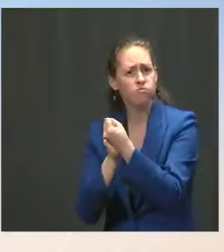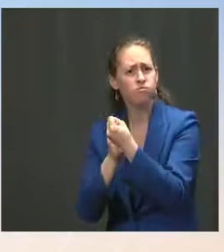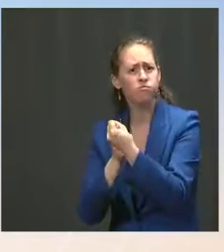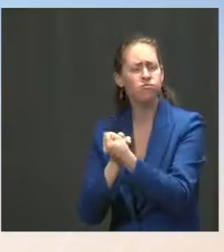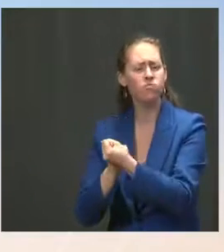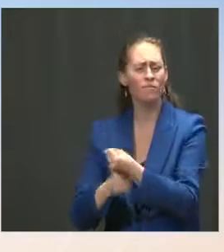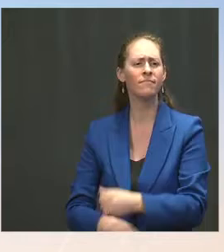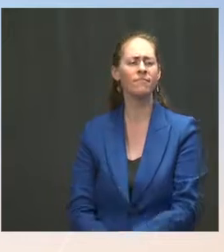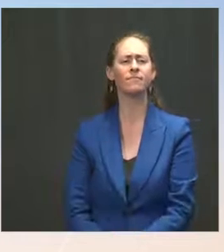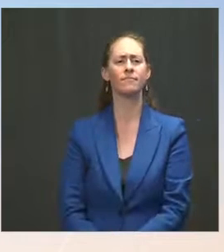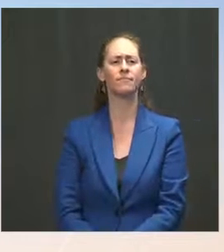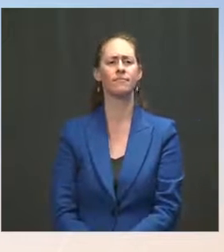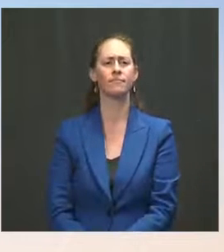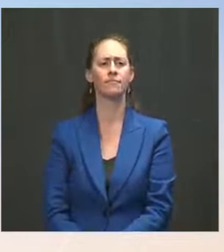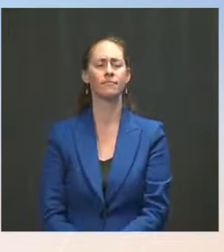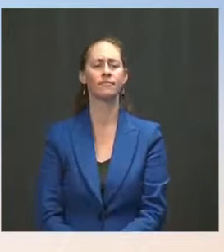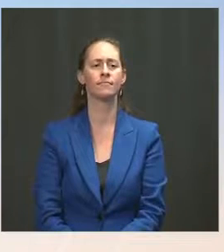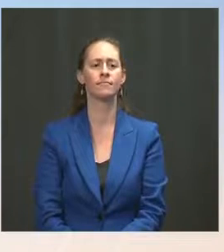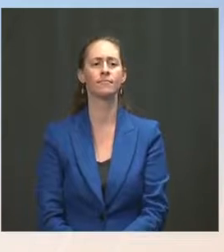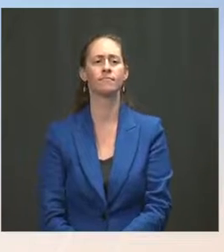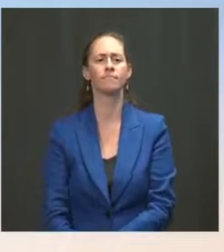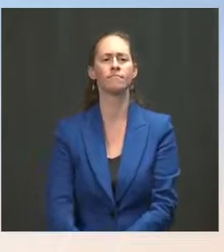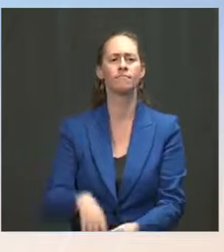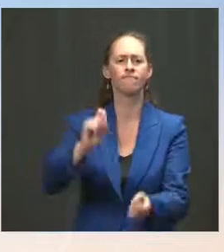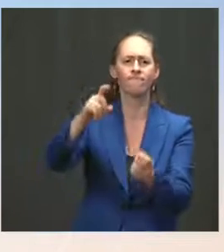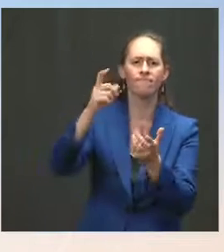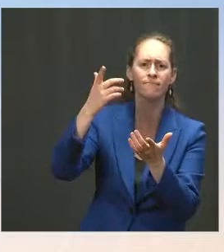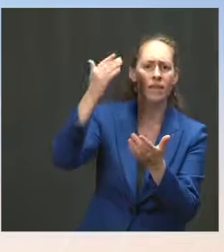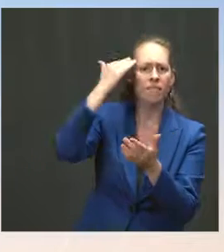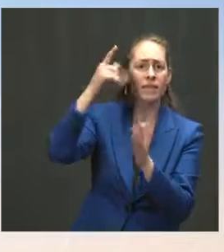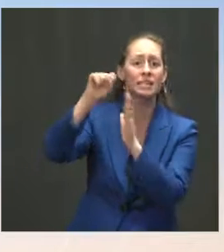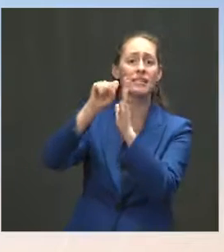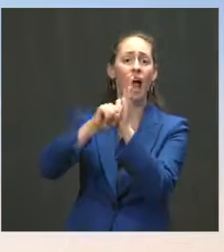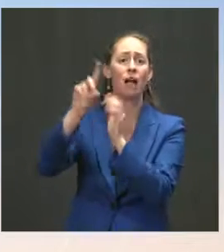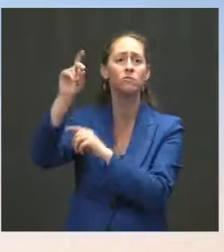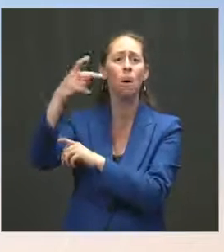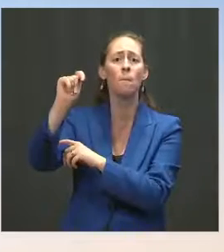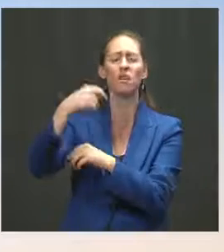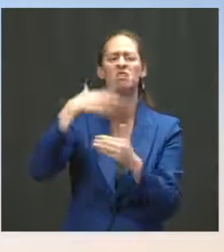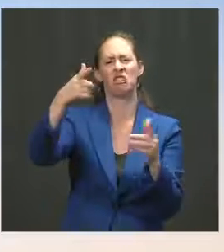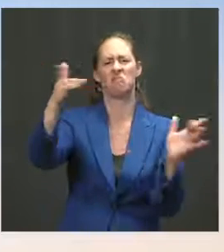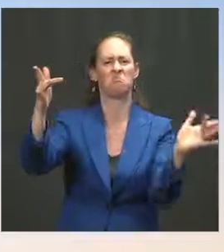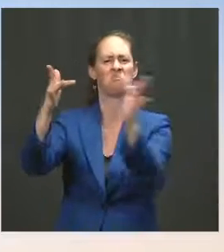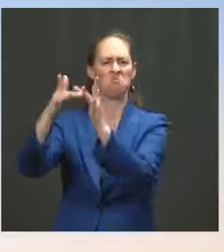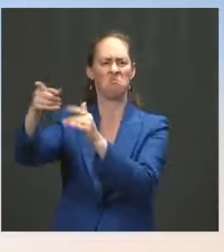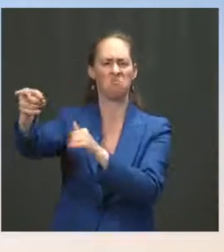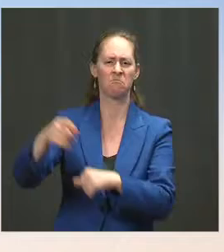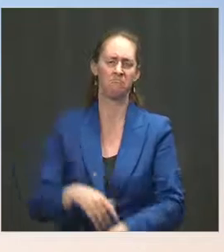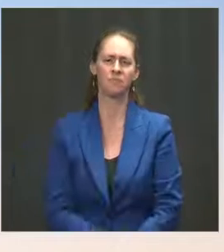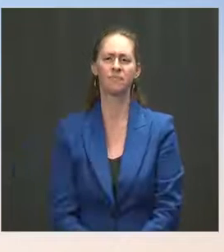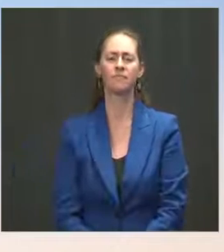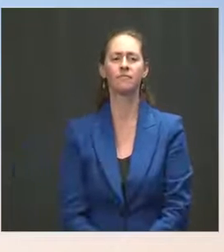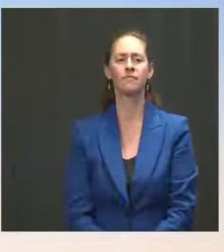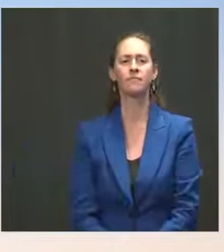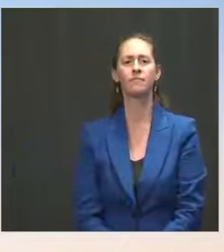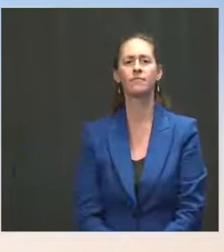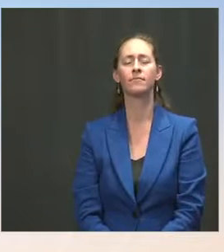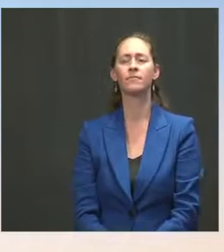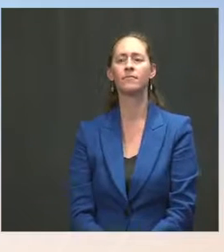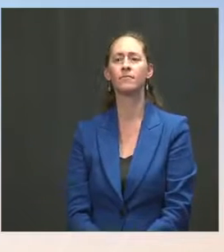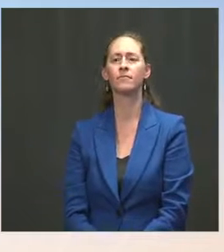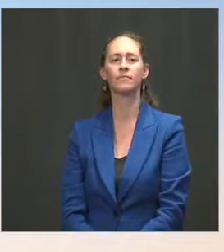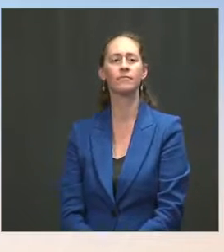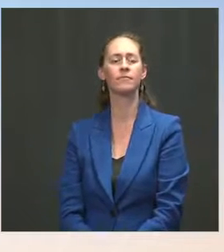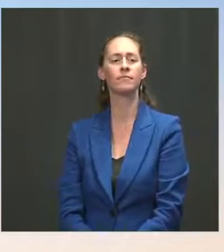amount of outreach from the State Department on these nominees. I'd certainly point you to them to outline the specifics of that. Go ahead, Patsy. Thank you. I have a question on